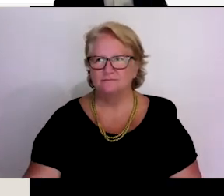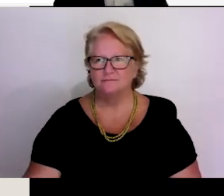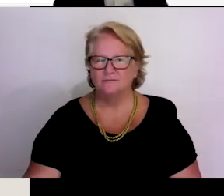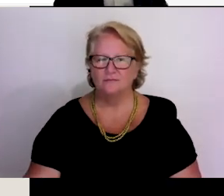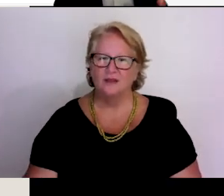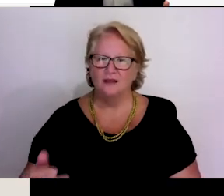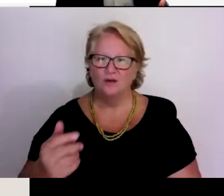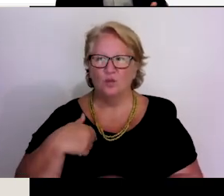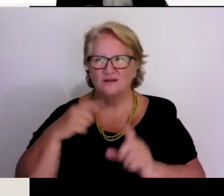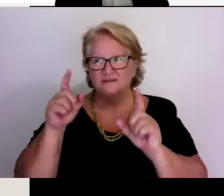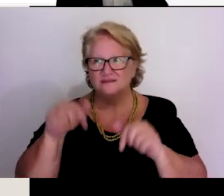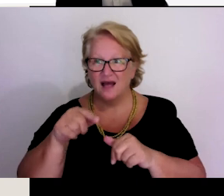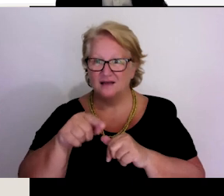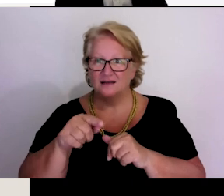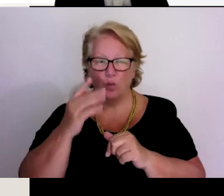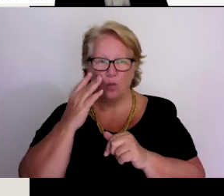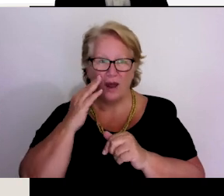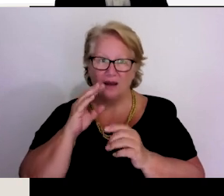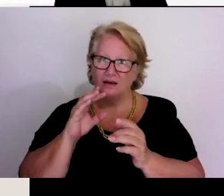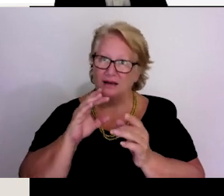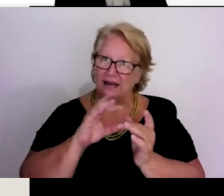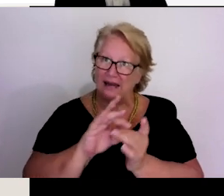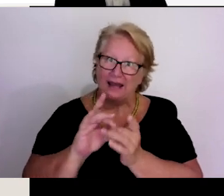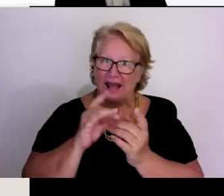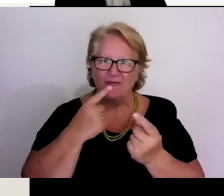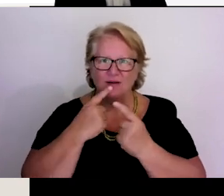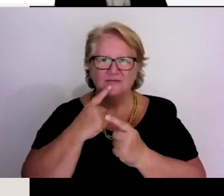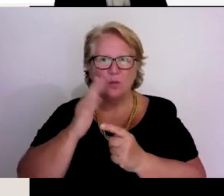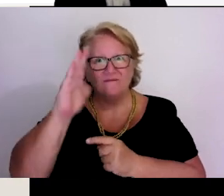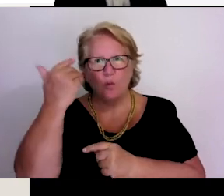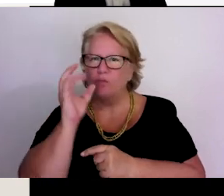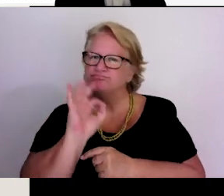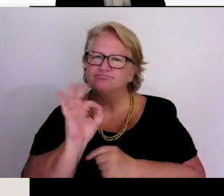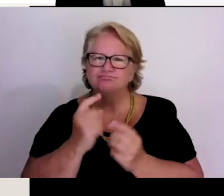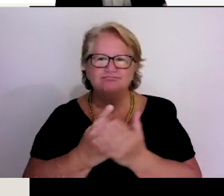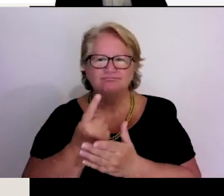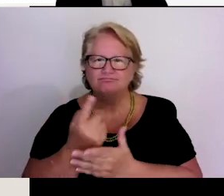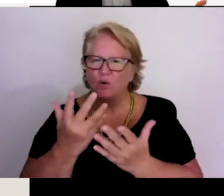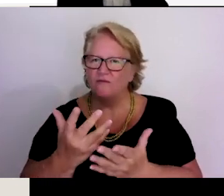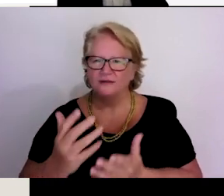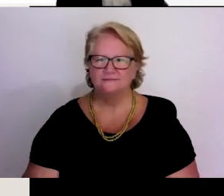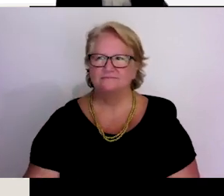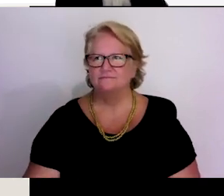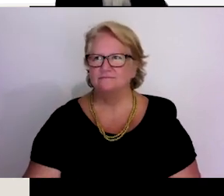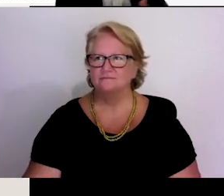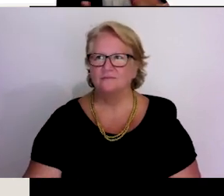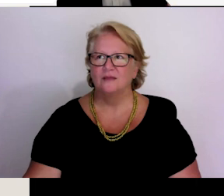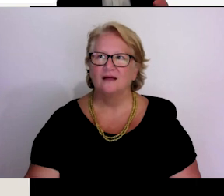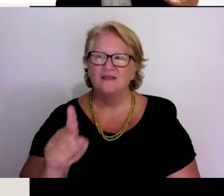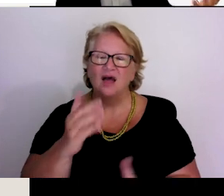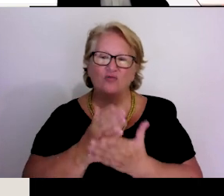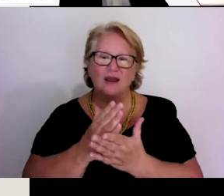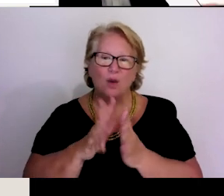ago when linking data and bringing things together wasn't common. And it literally was a process that